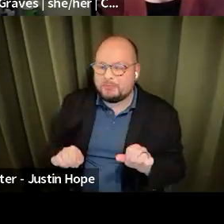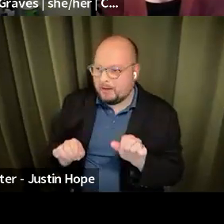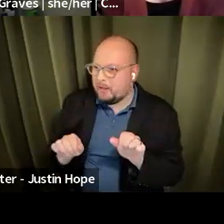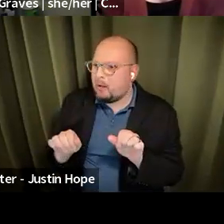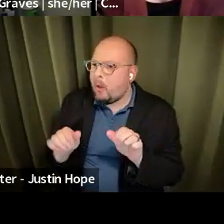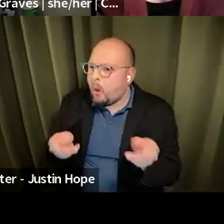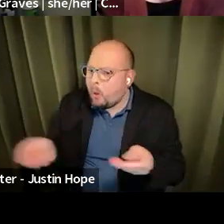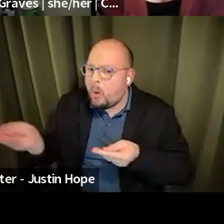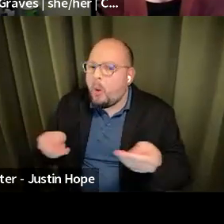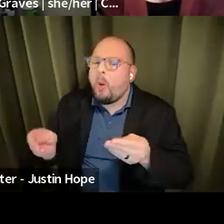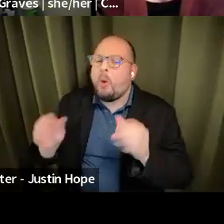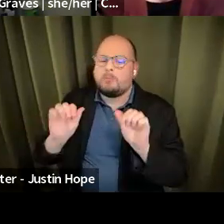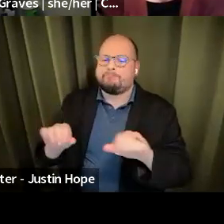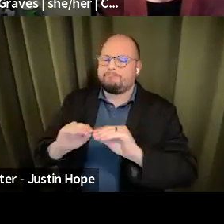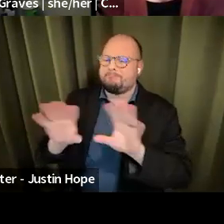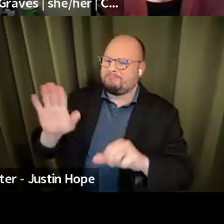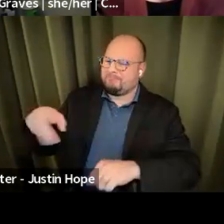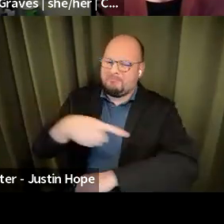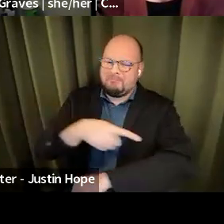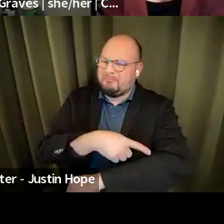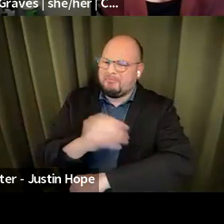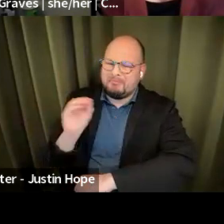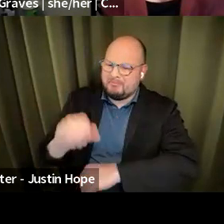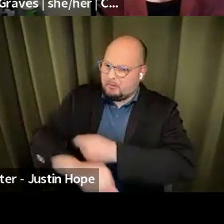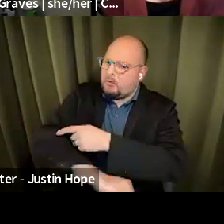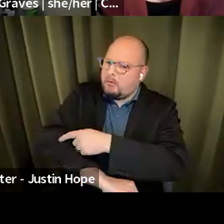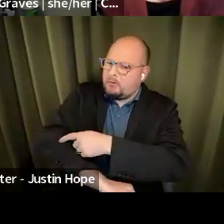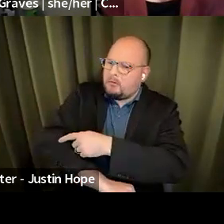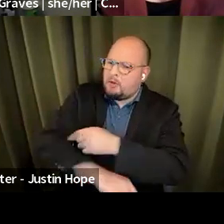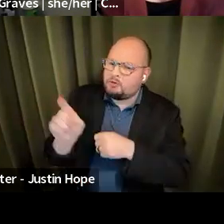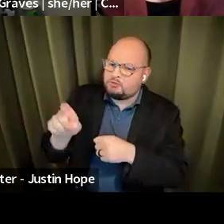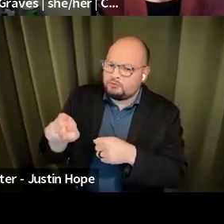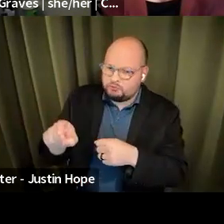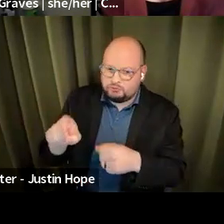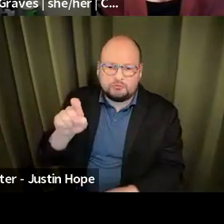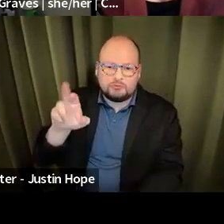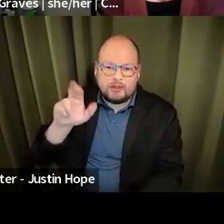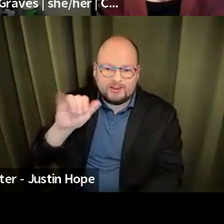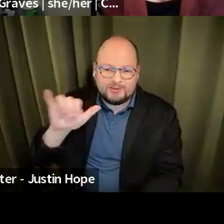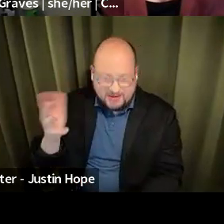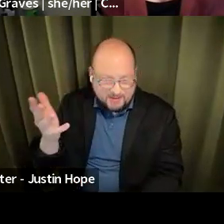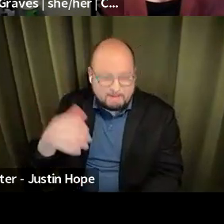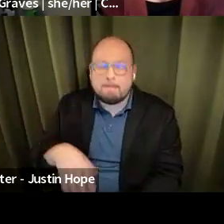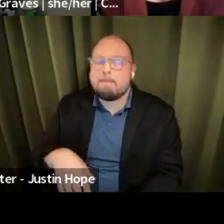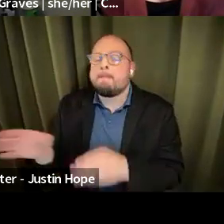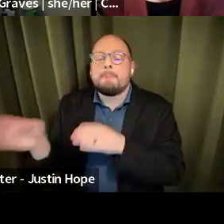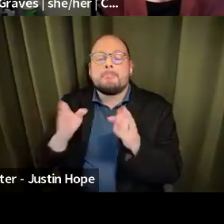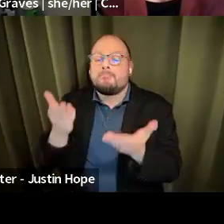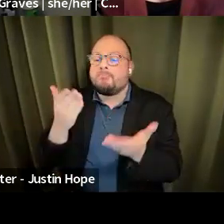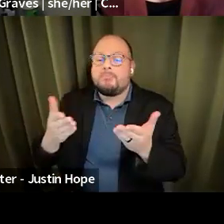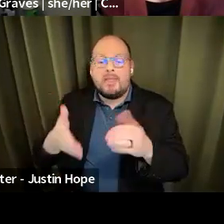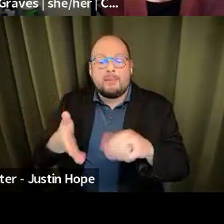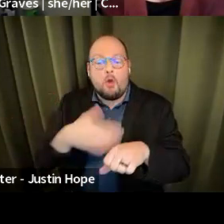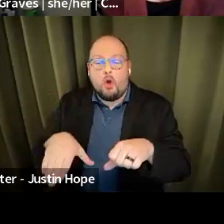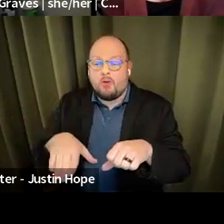and challenge that. And, you know, you never want to get the wrong foot or leg taken off because of a diabetes